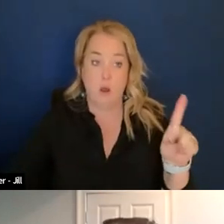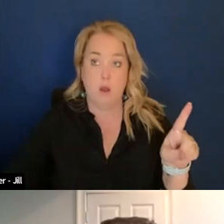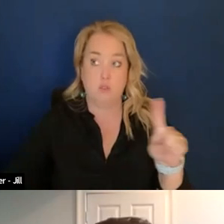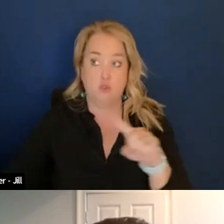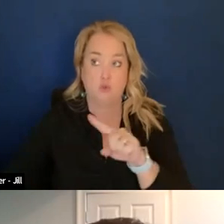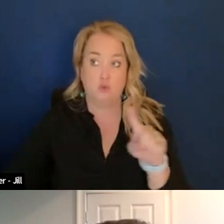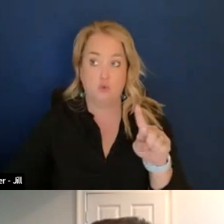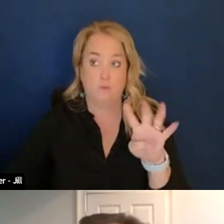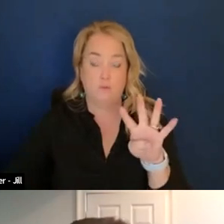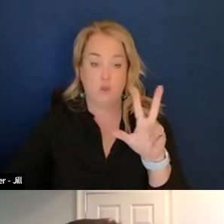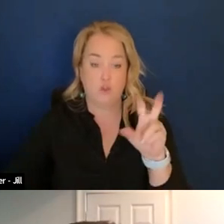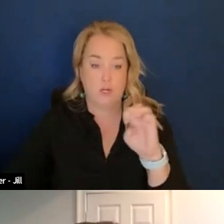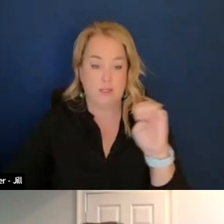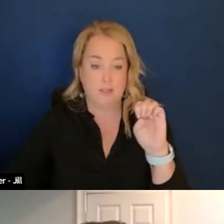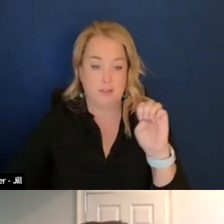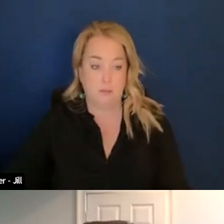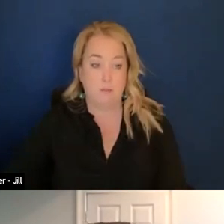4:30 p.m. Eastern time.